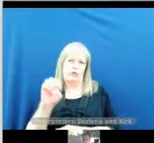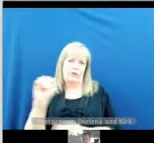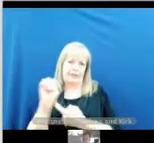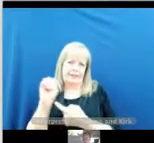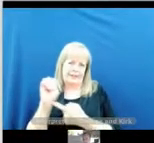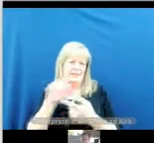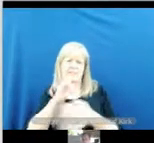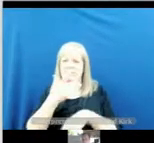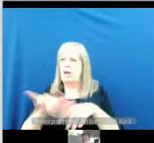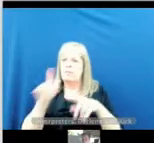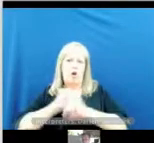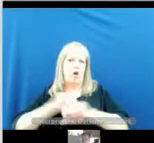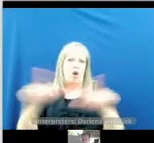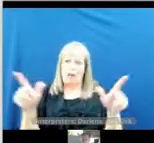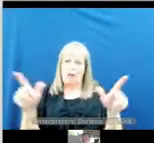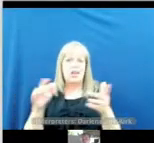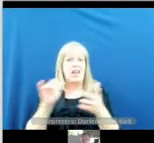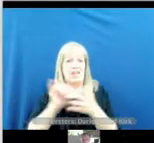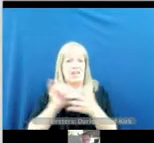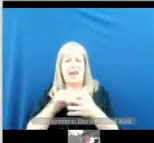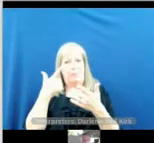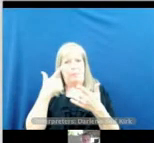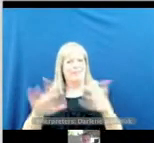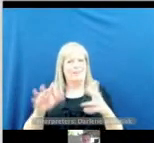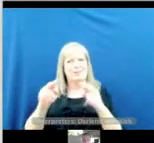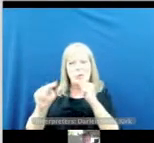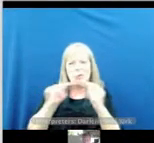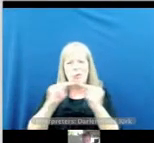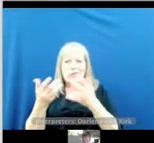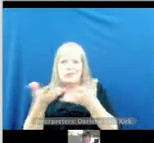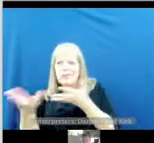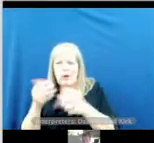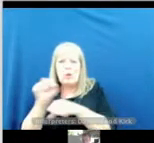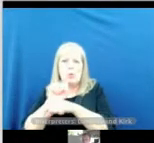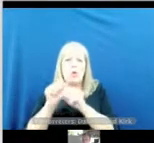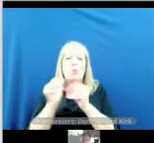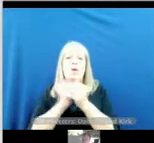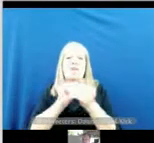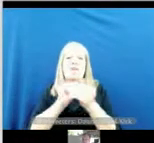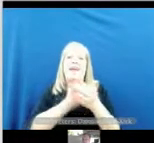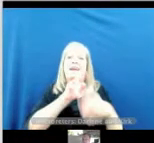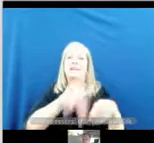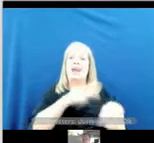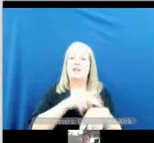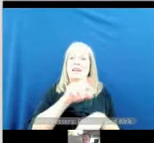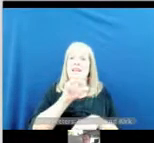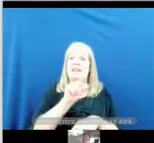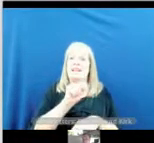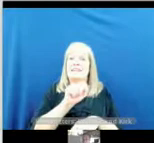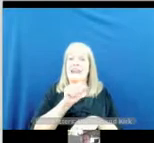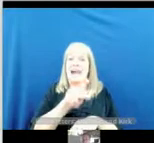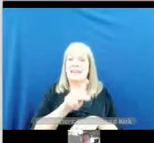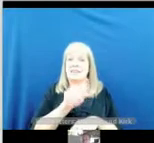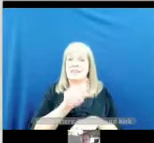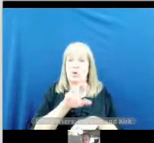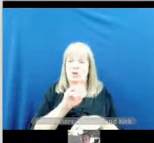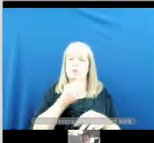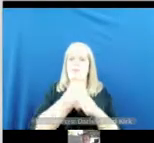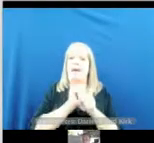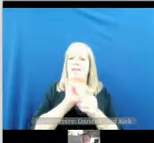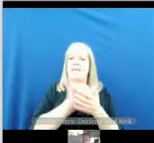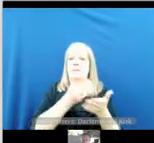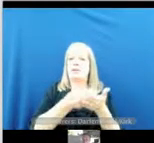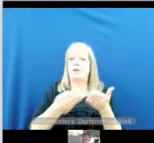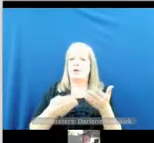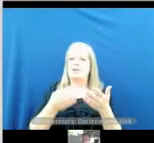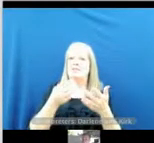Excuse me. That came from the negotiation and the work of the National Task Force to get those materials available because it was created with a